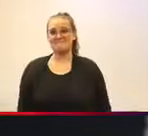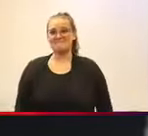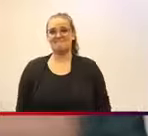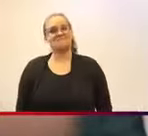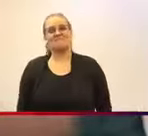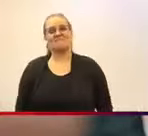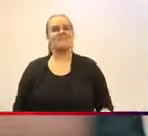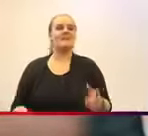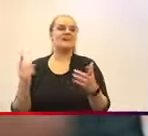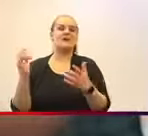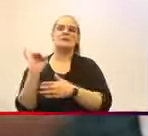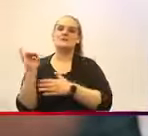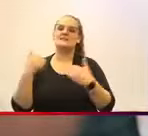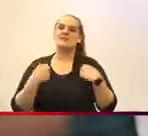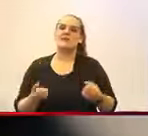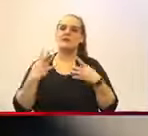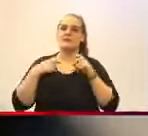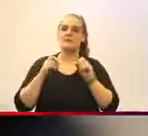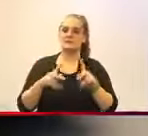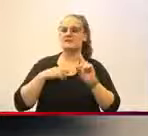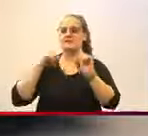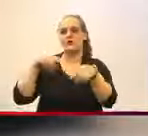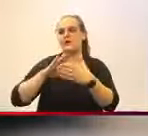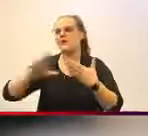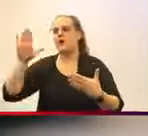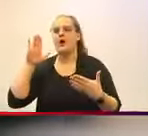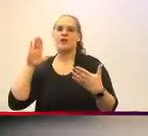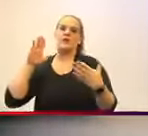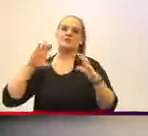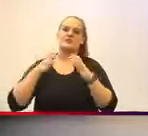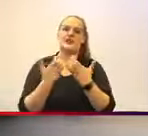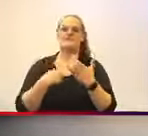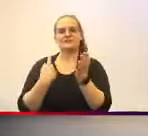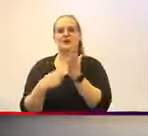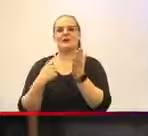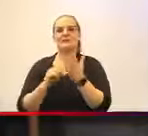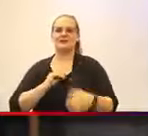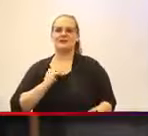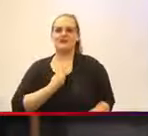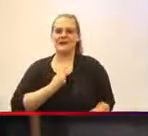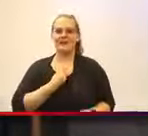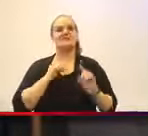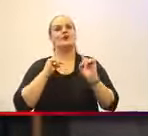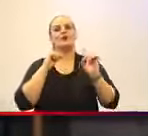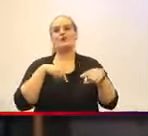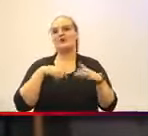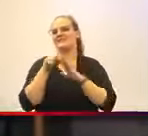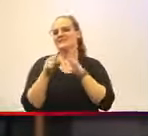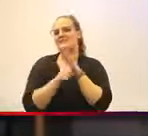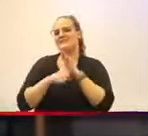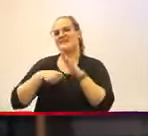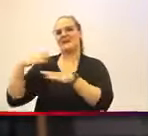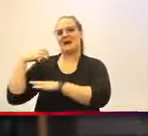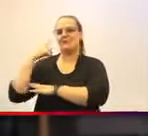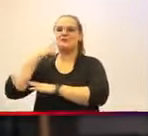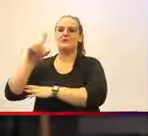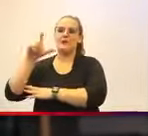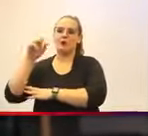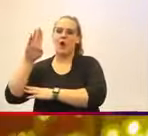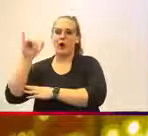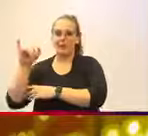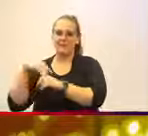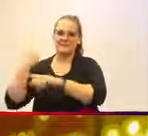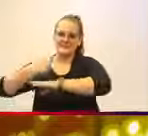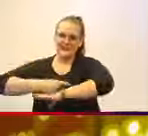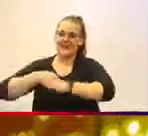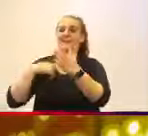lot of opportunities going to college classes to talk about being trans, or going to the state capitol for lobby day to be able to talk to our senators and be like, hey,